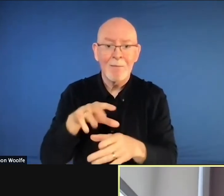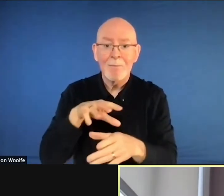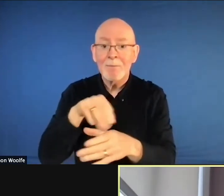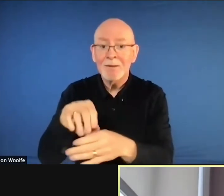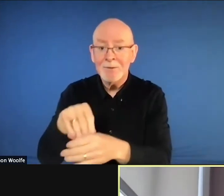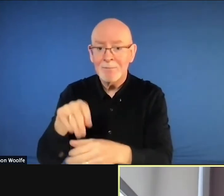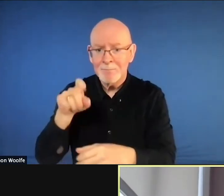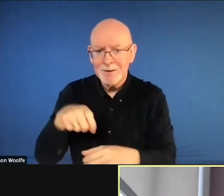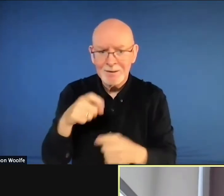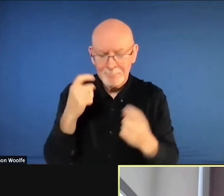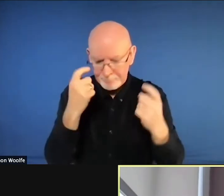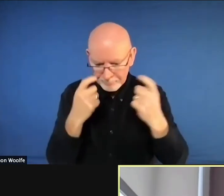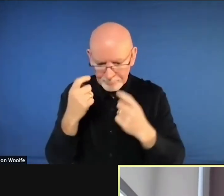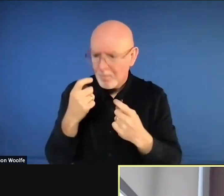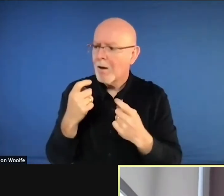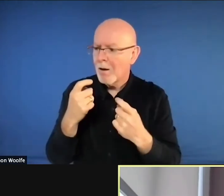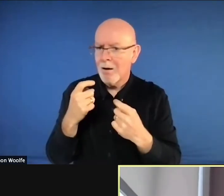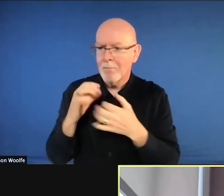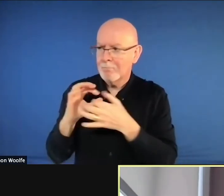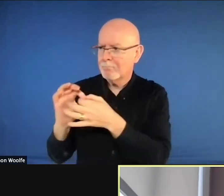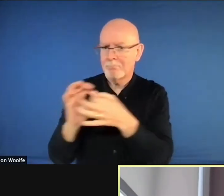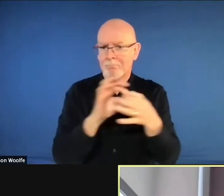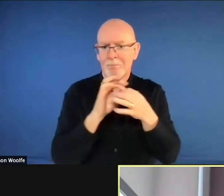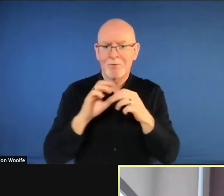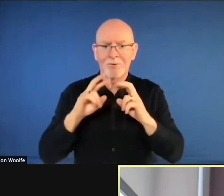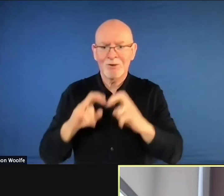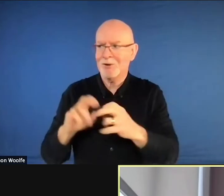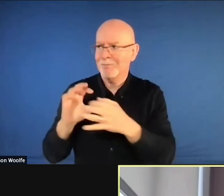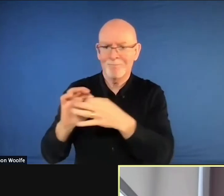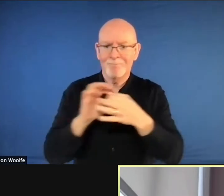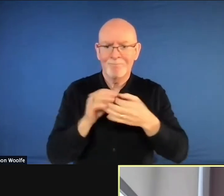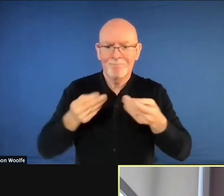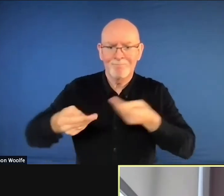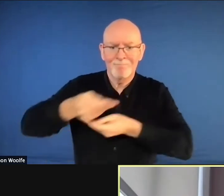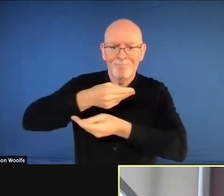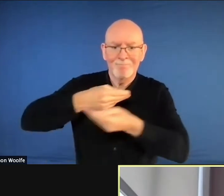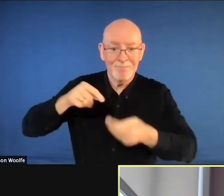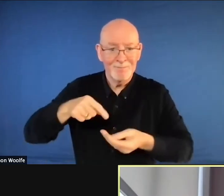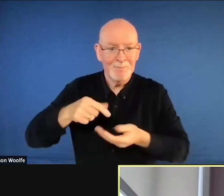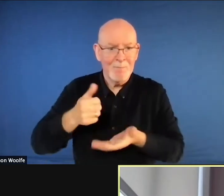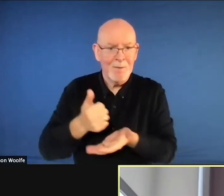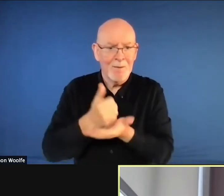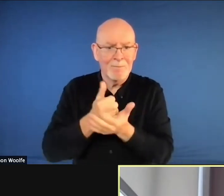I would refer to this partnership principle,